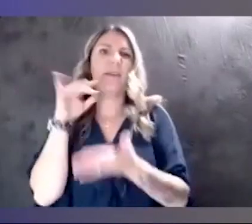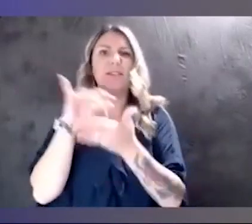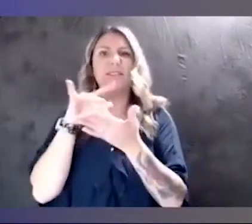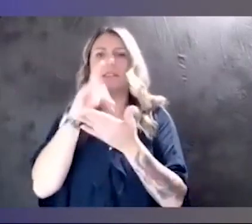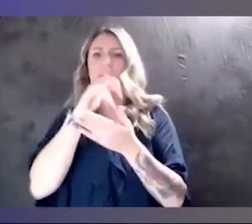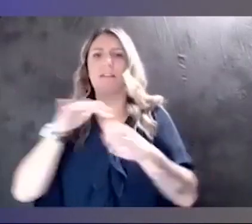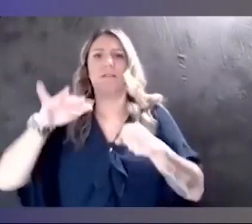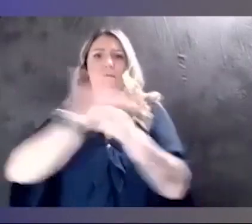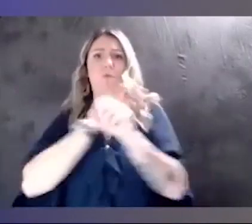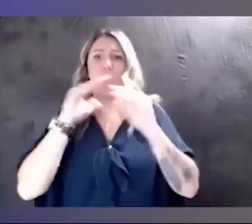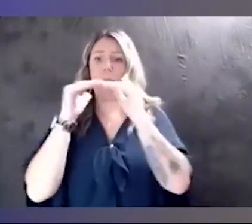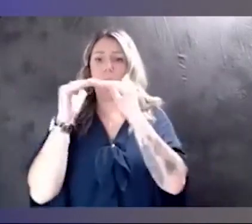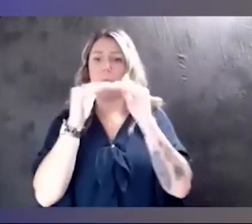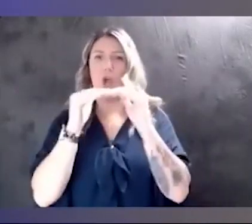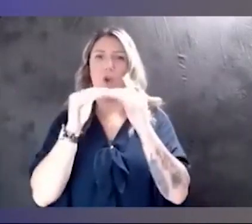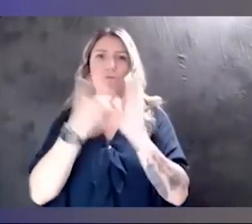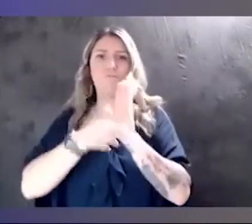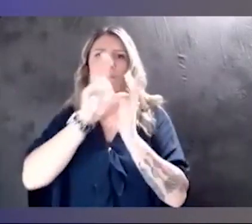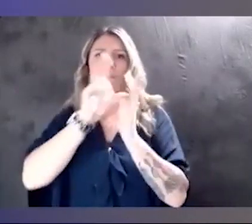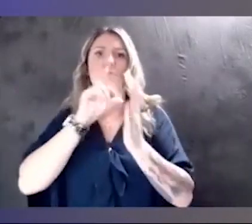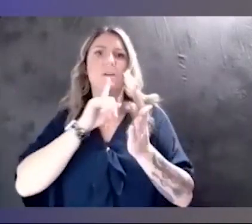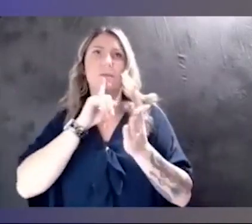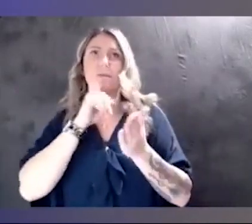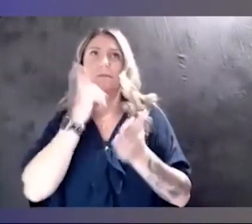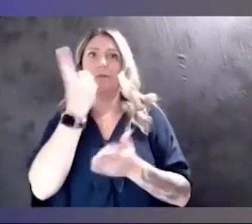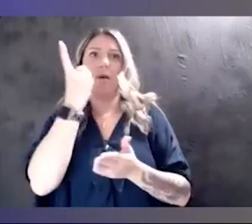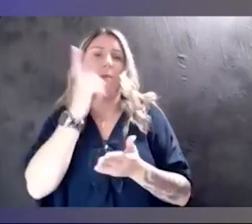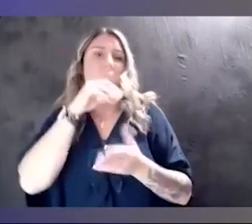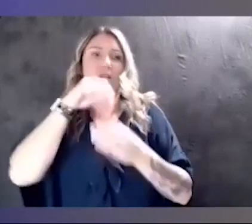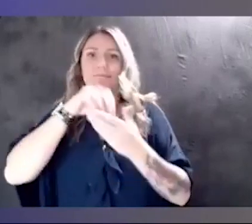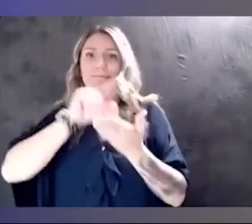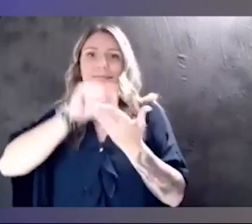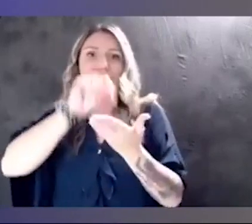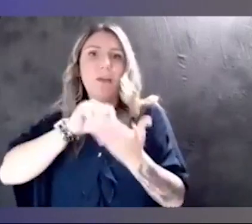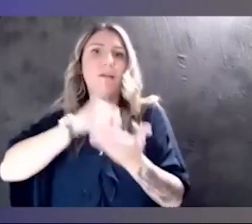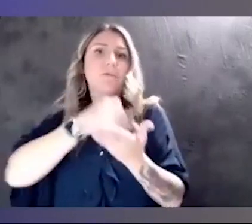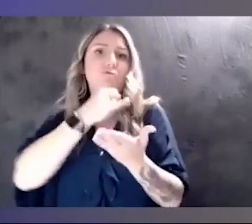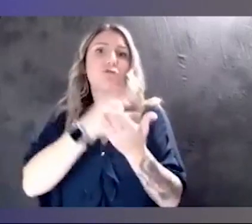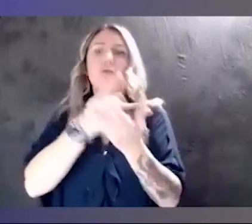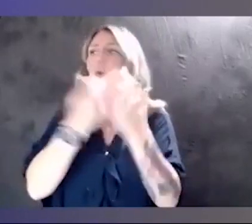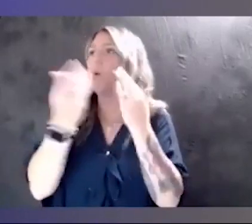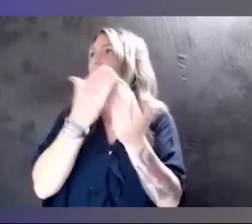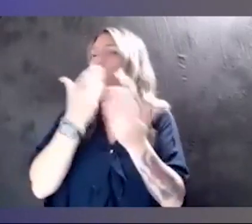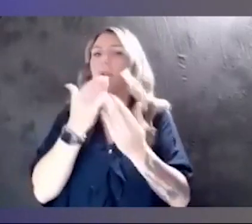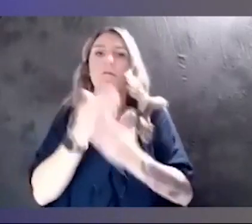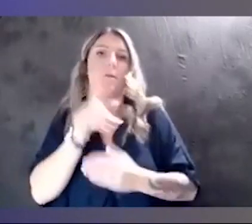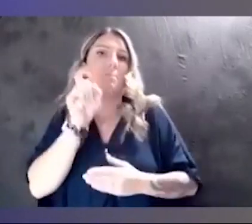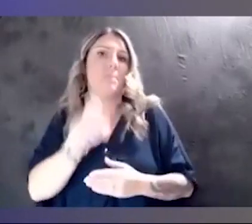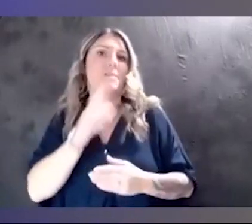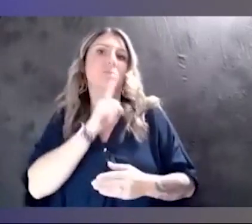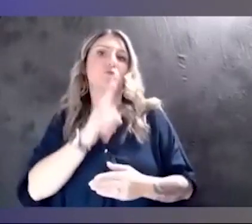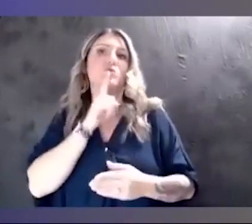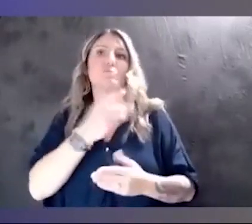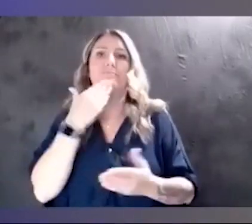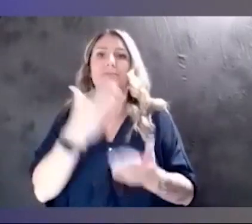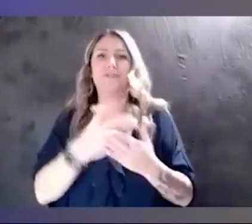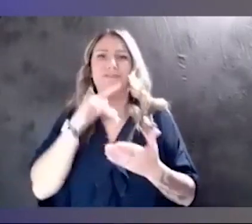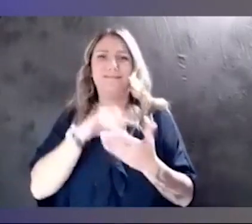review, they suddenly get in a journal, and then people say, oh, it's in the journal of whatever, that's got to be a good study. There's a lot of studies in journals that are